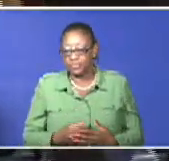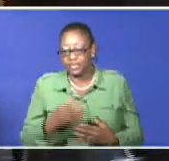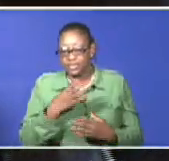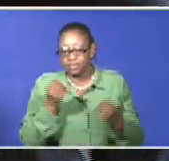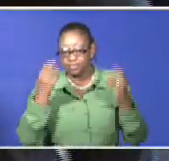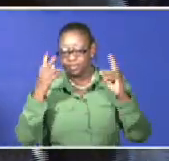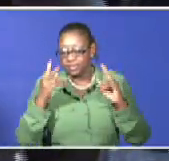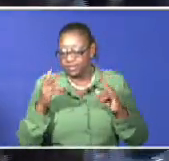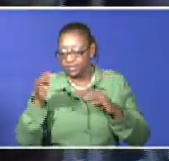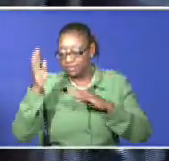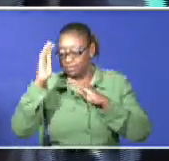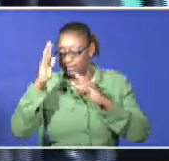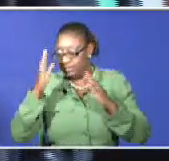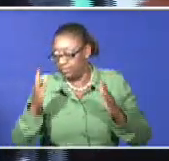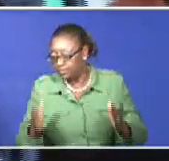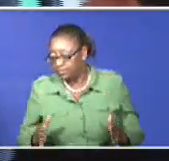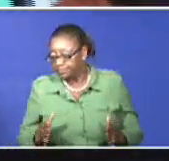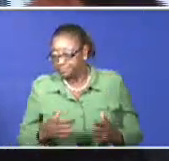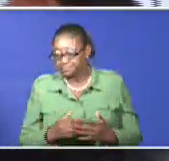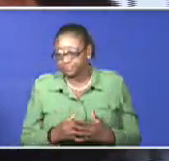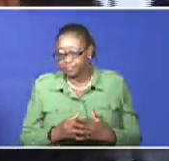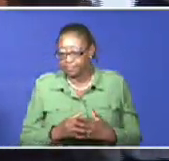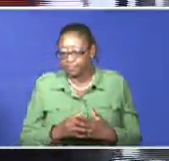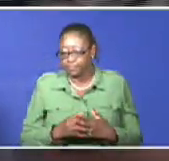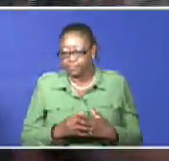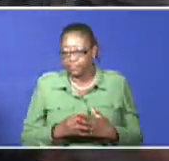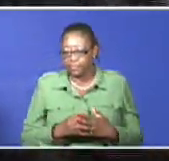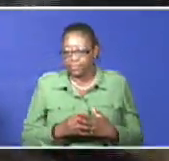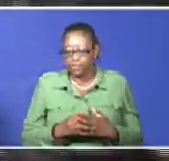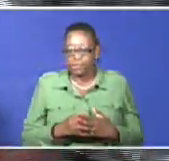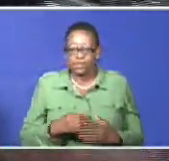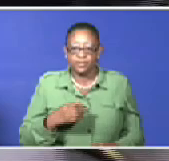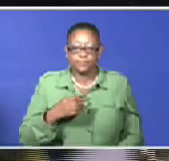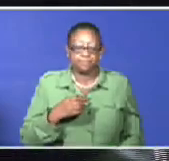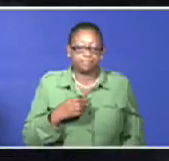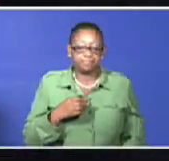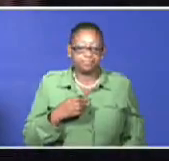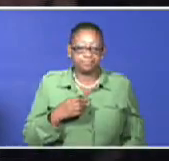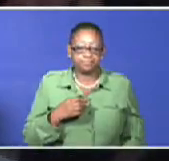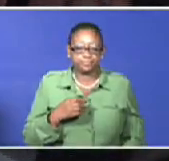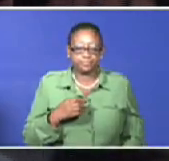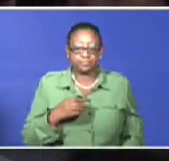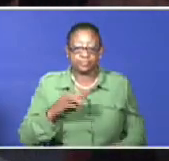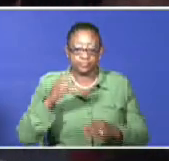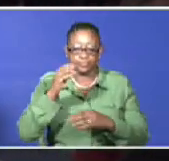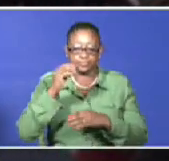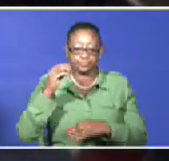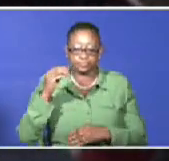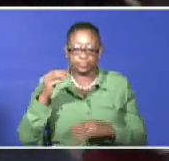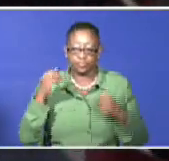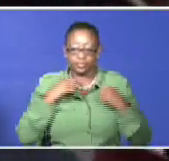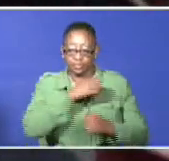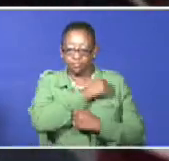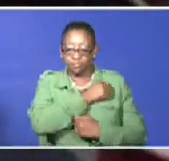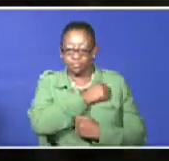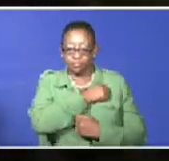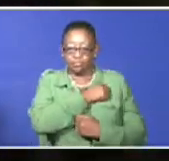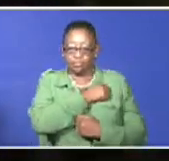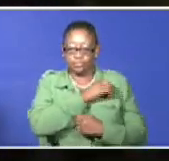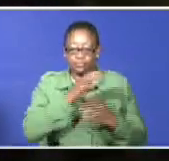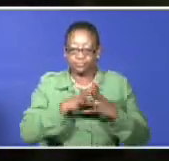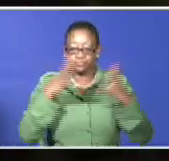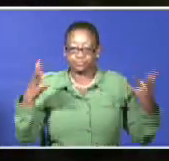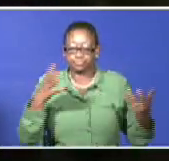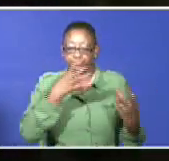Canadians, you know, a number of Canadians don't realize that our relationship with Canada is so strong and it existed for many, more